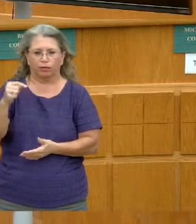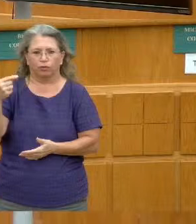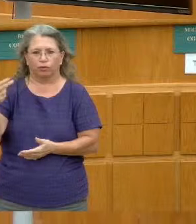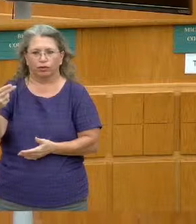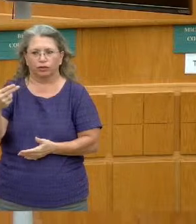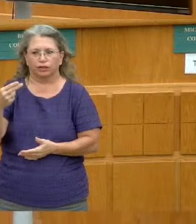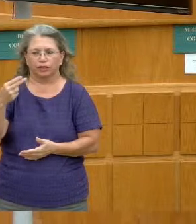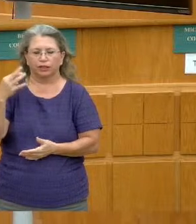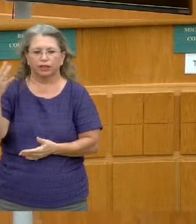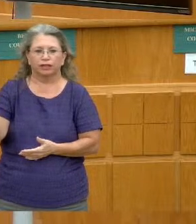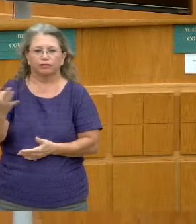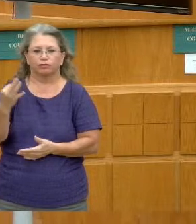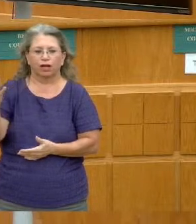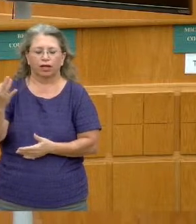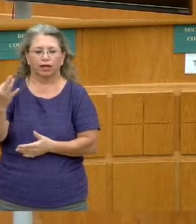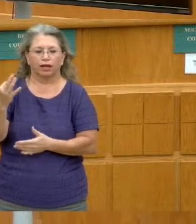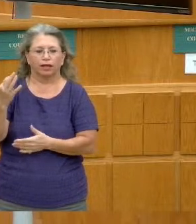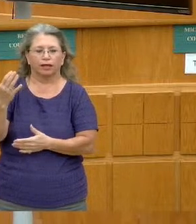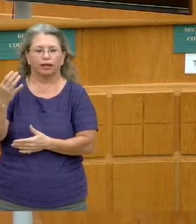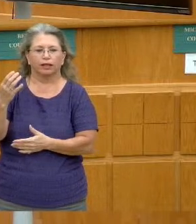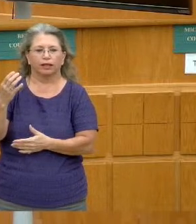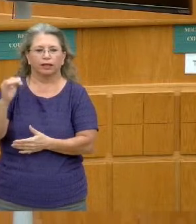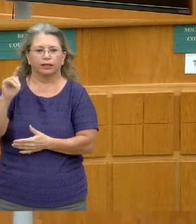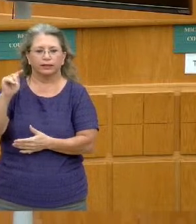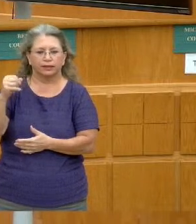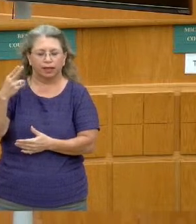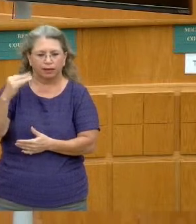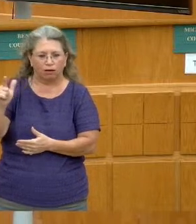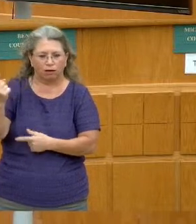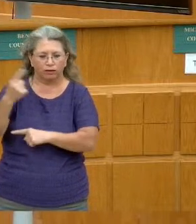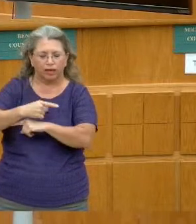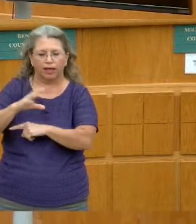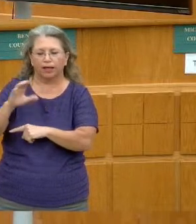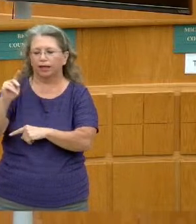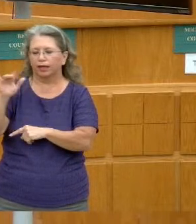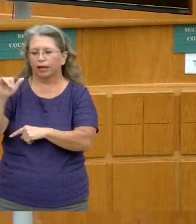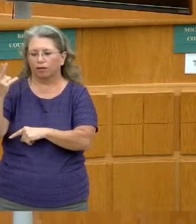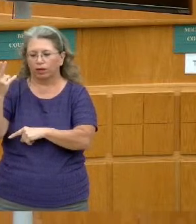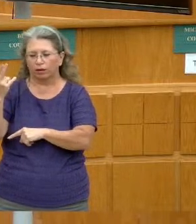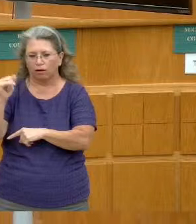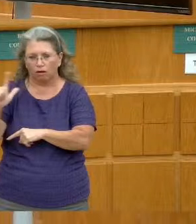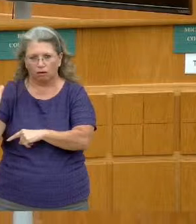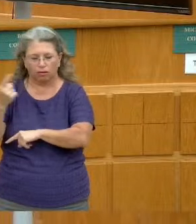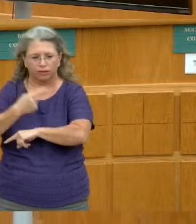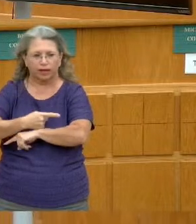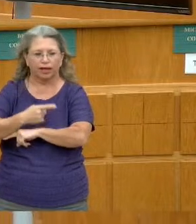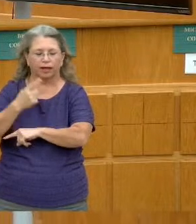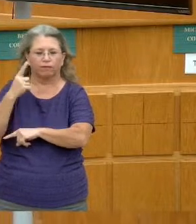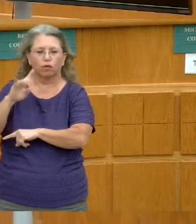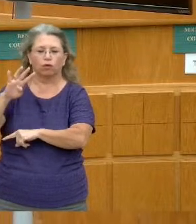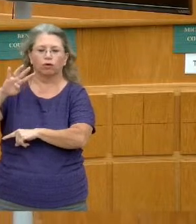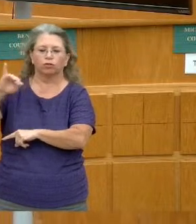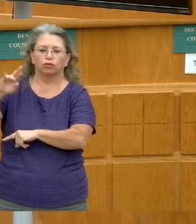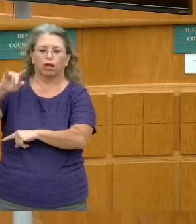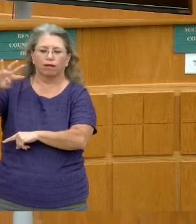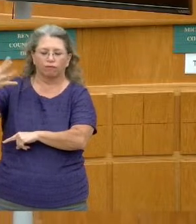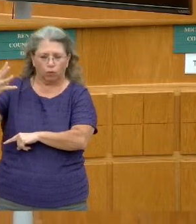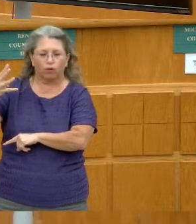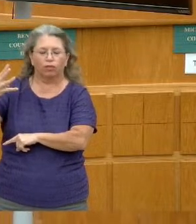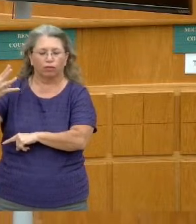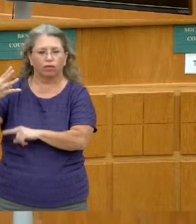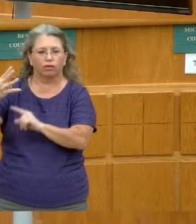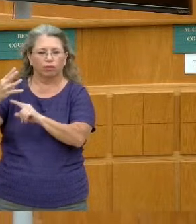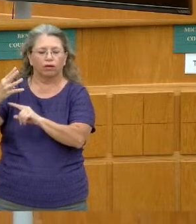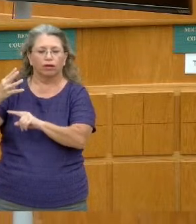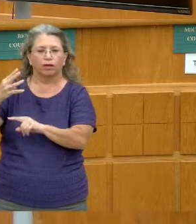holiday, a county holiday as well, in recognition of the 4th of July. And so we won't be here, but we will be reporting out